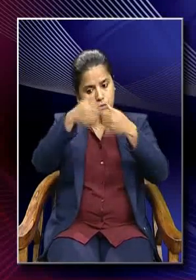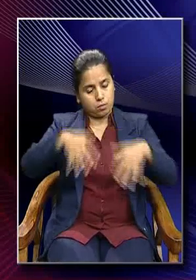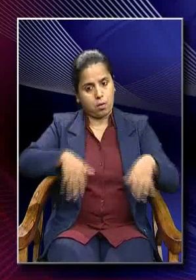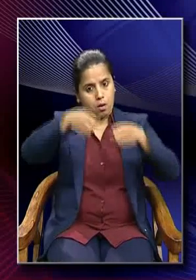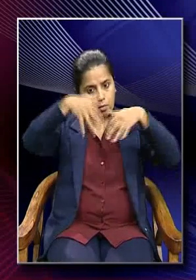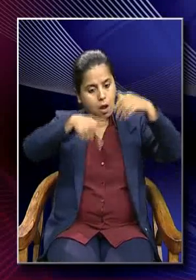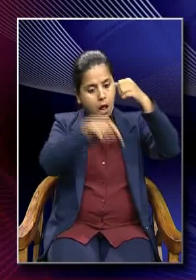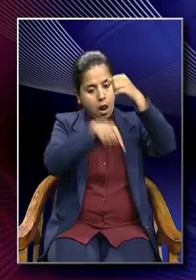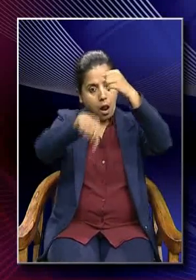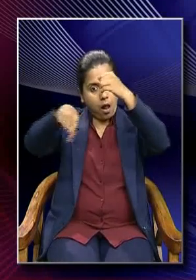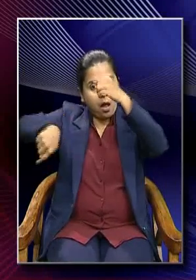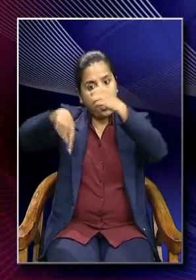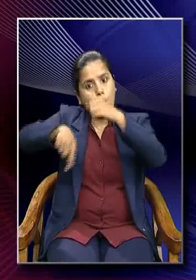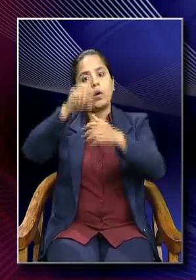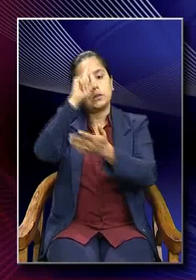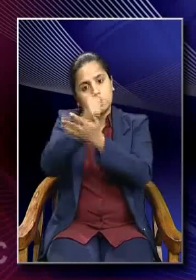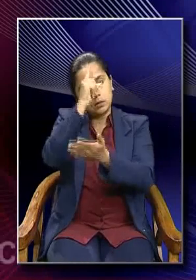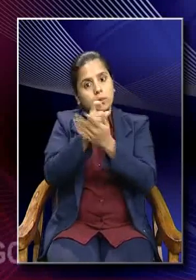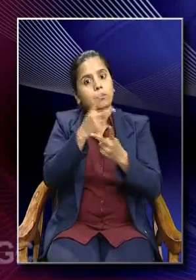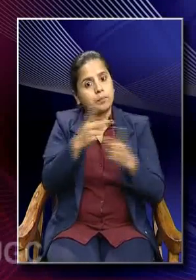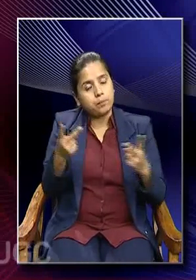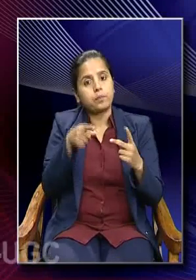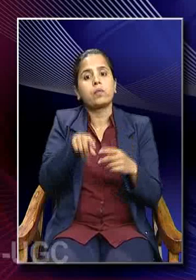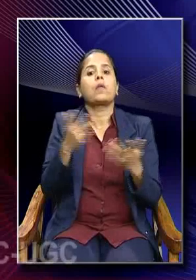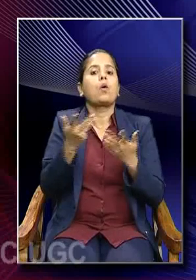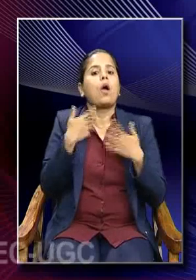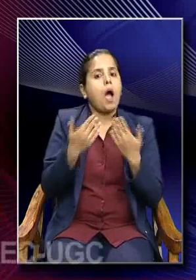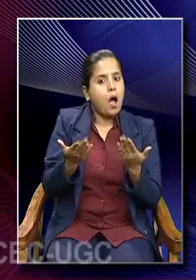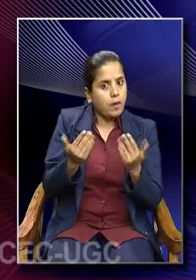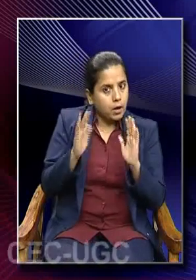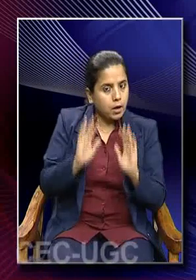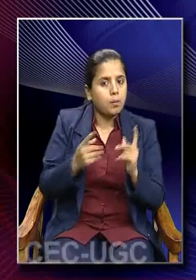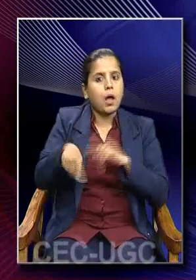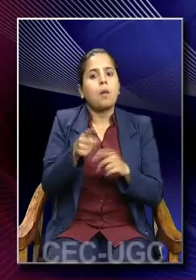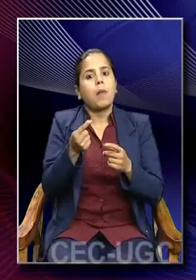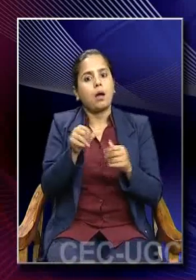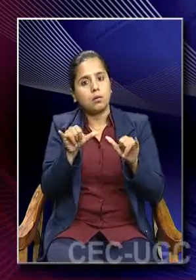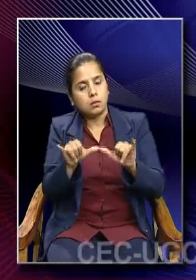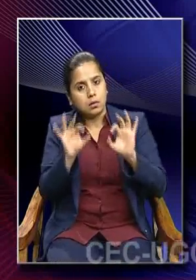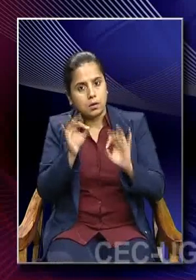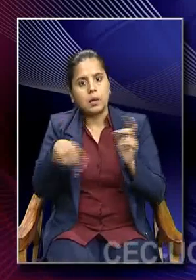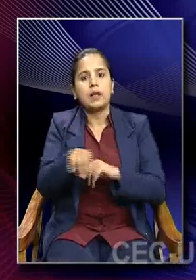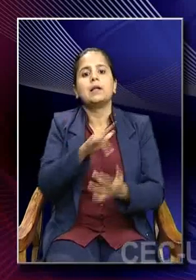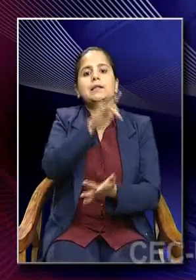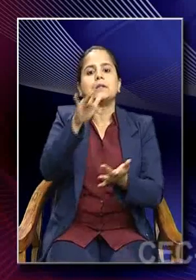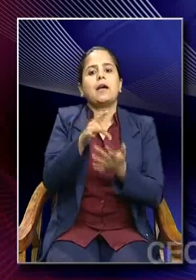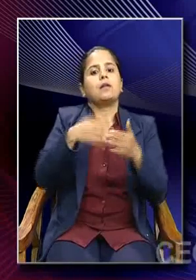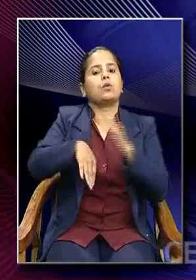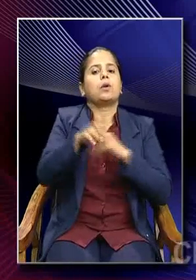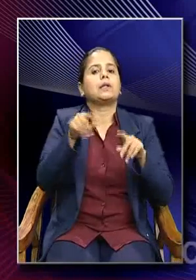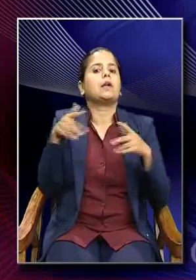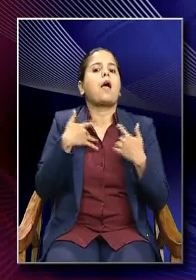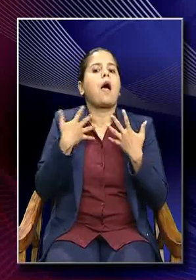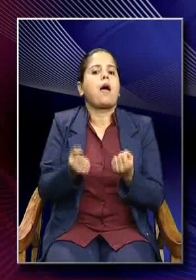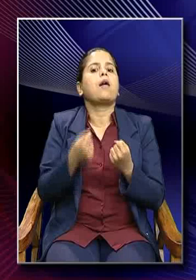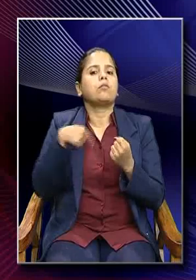system. The challenges related to availability, affordability, we had discussed them under the centralized settings. Now we